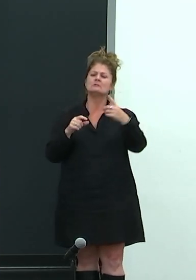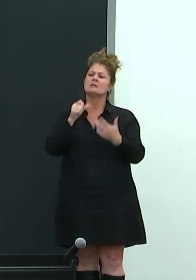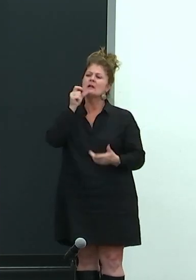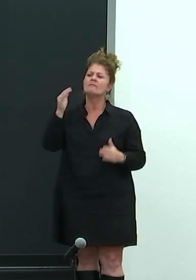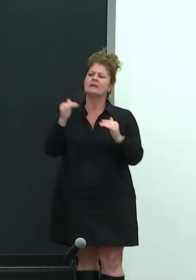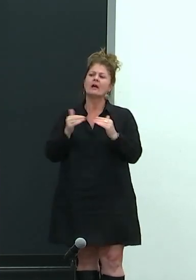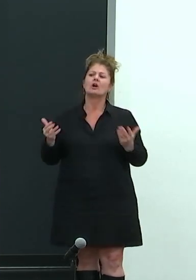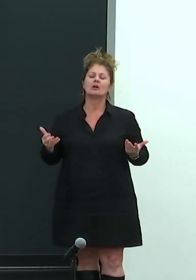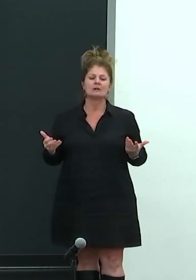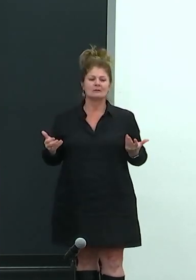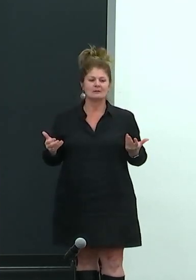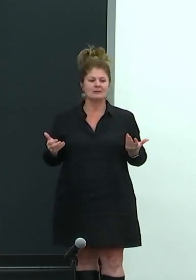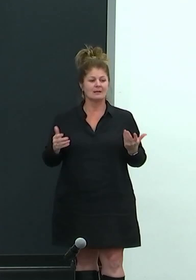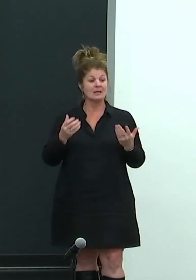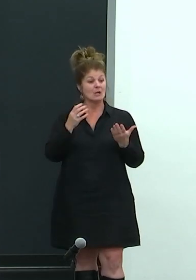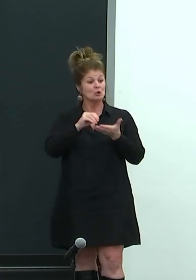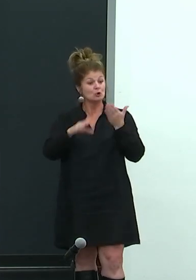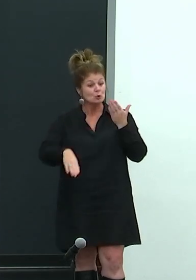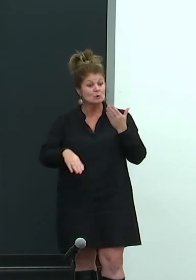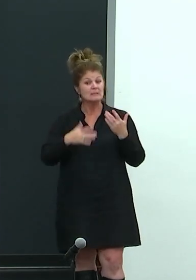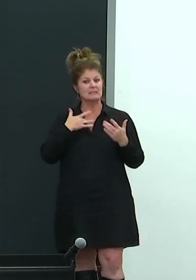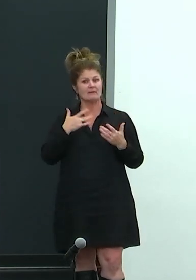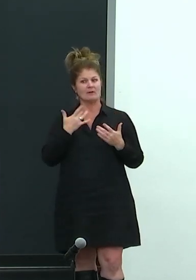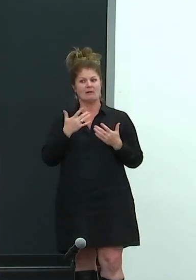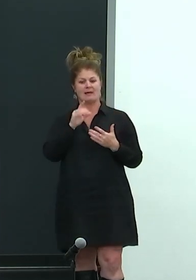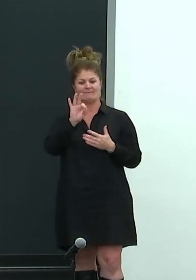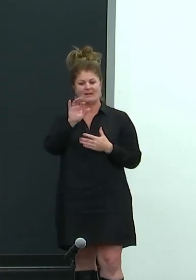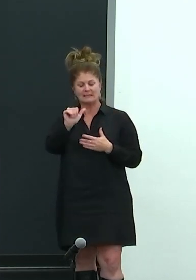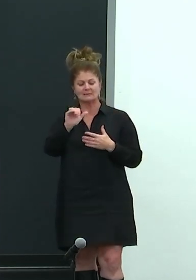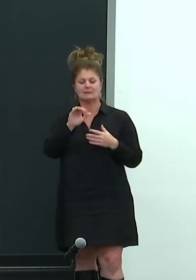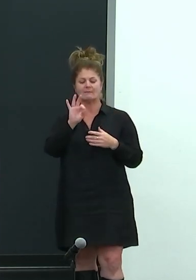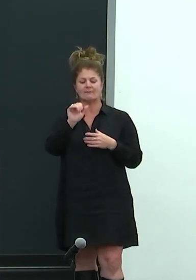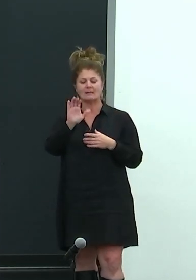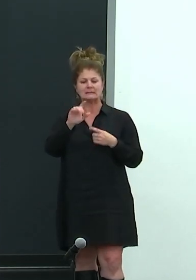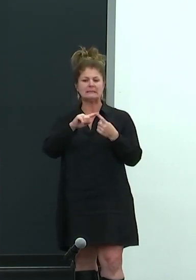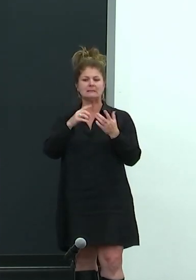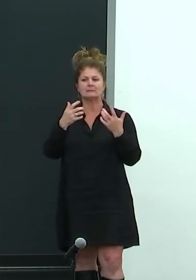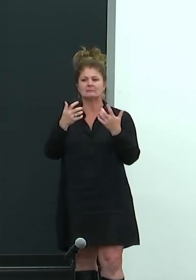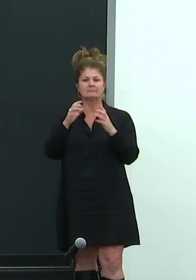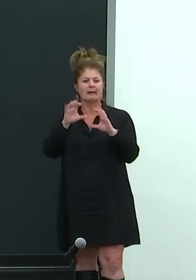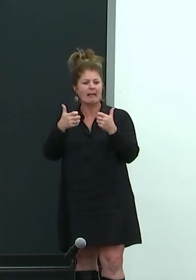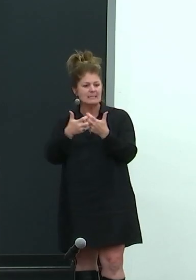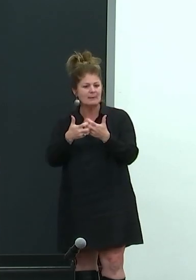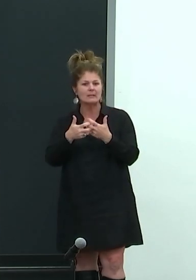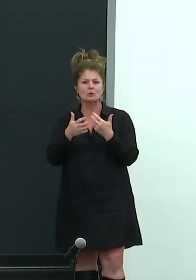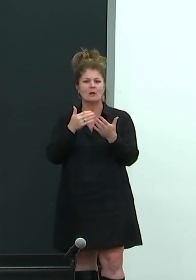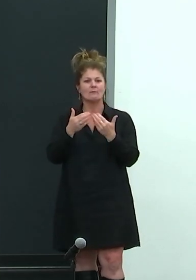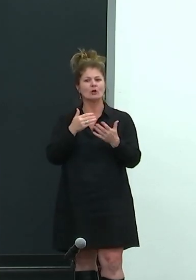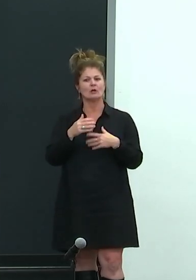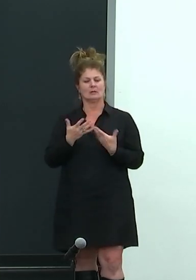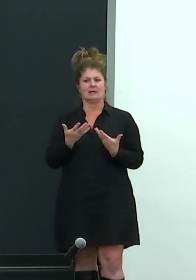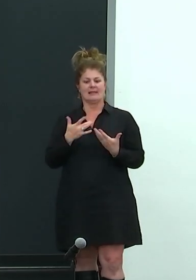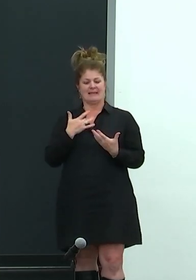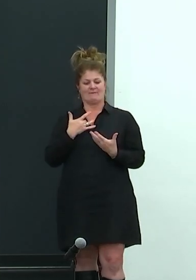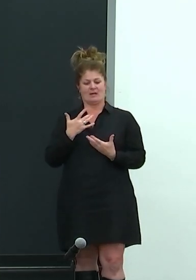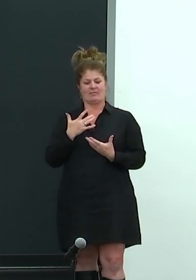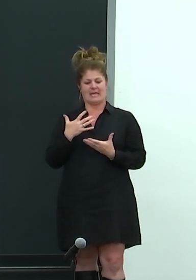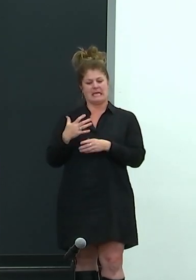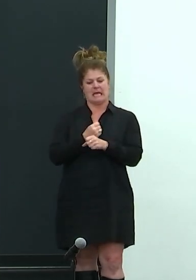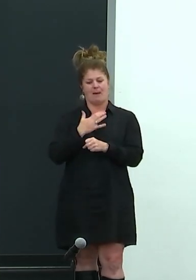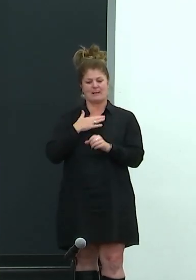that faculty, classmates, and future employers will question their aptitude or if they really earned their degree because they